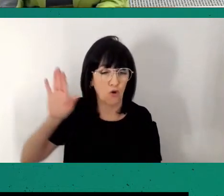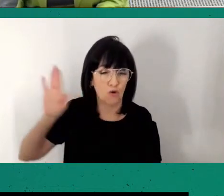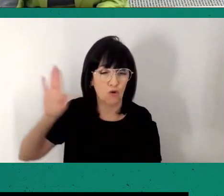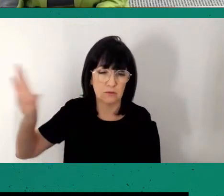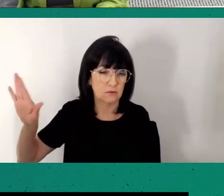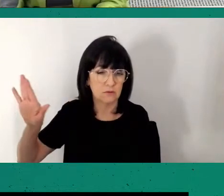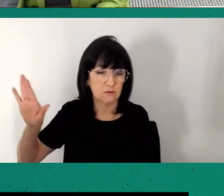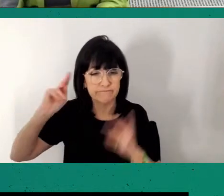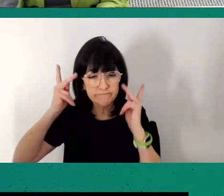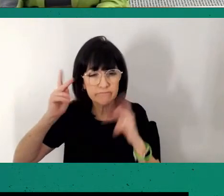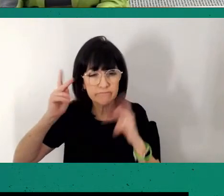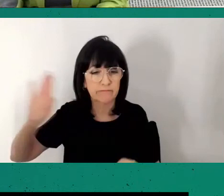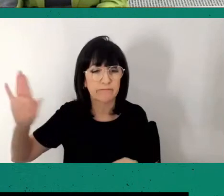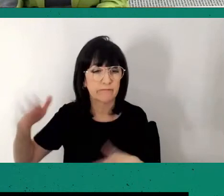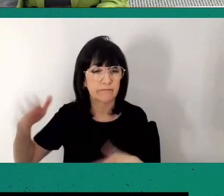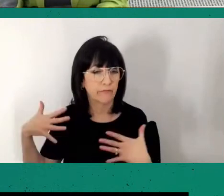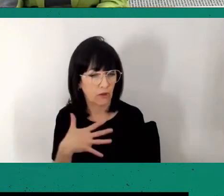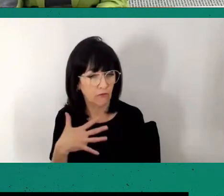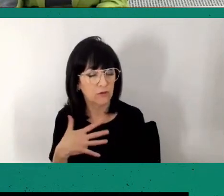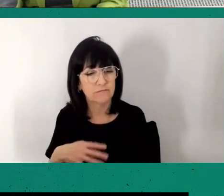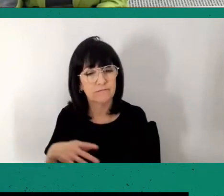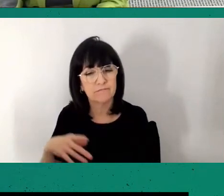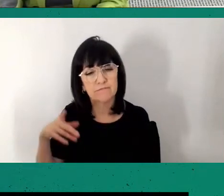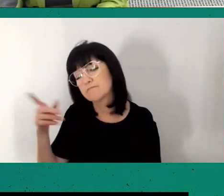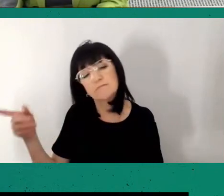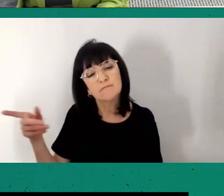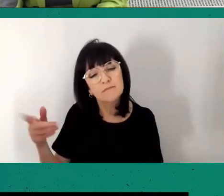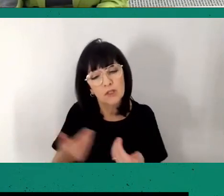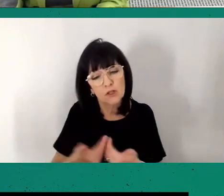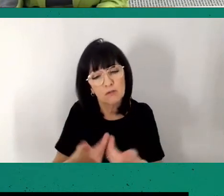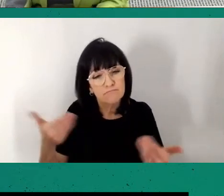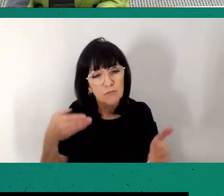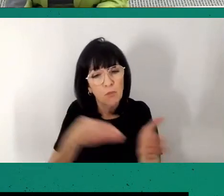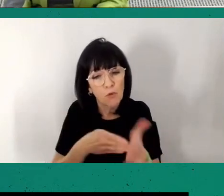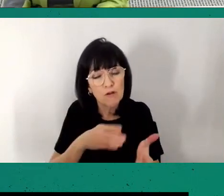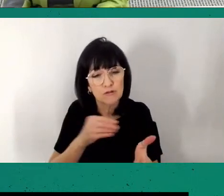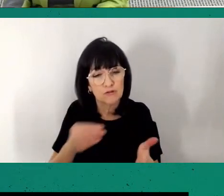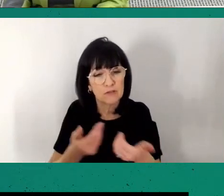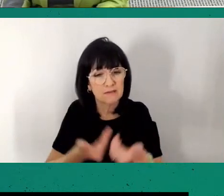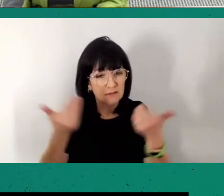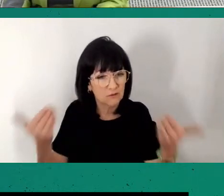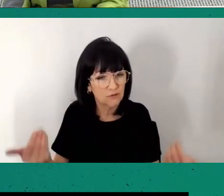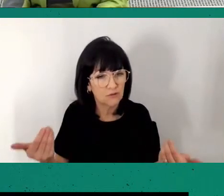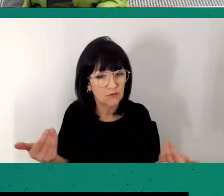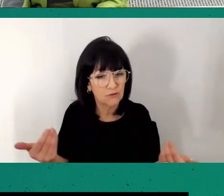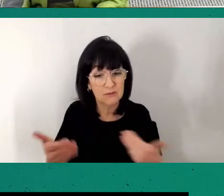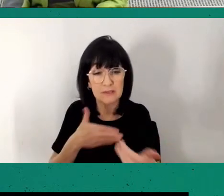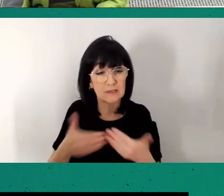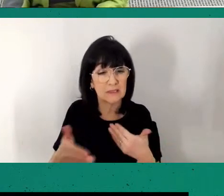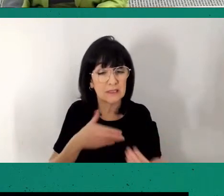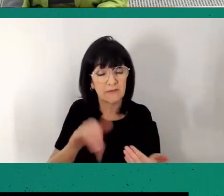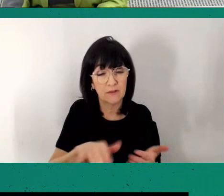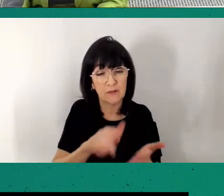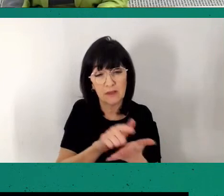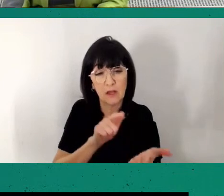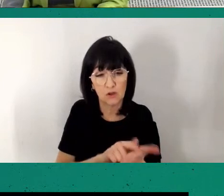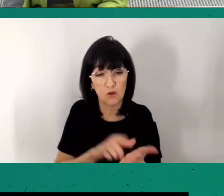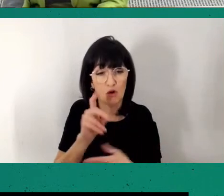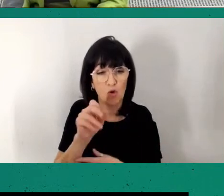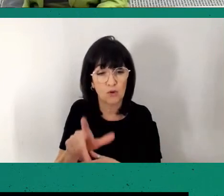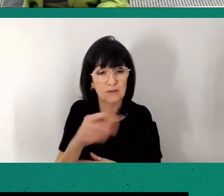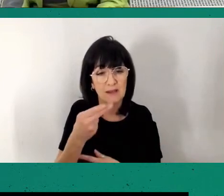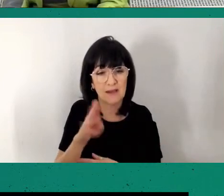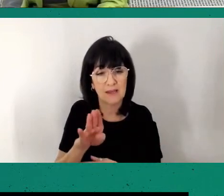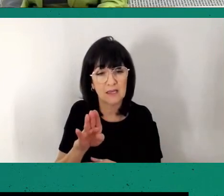years of prejudice and segregation. Even the school discipline law in Delaware, House Bill number